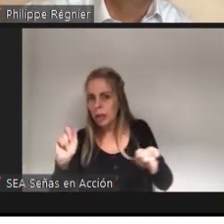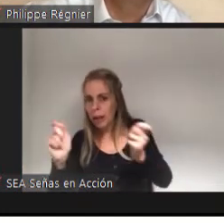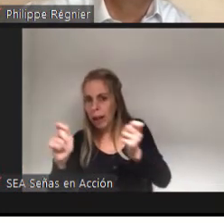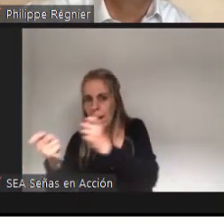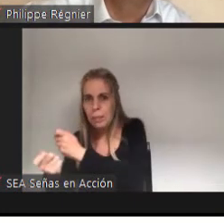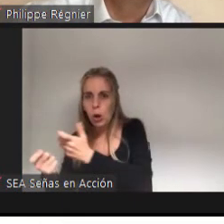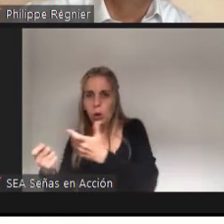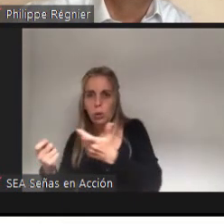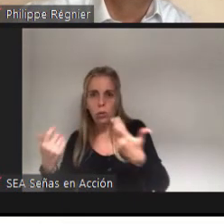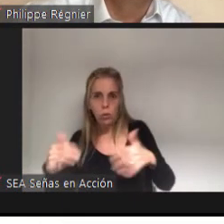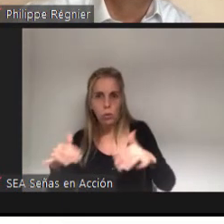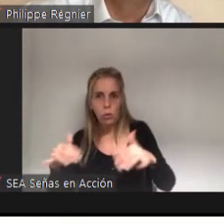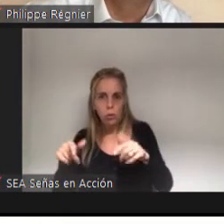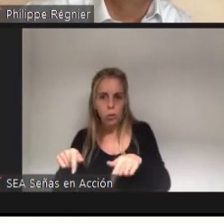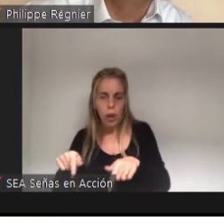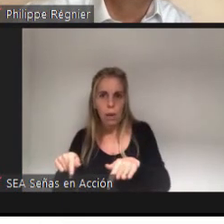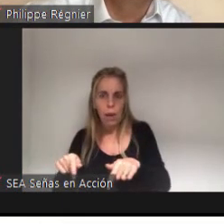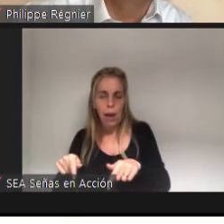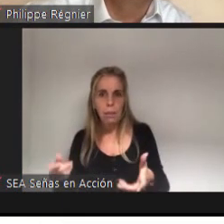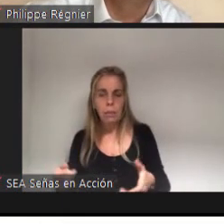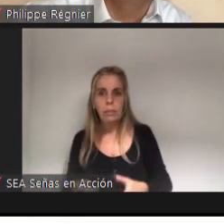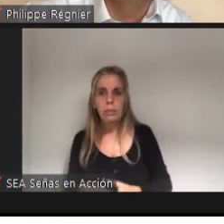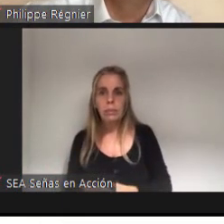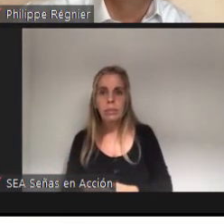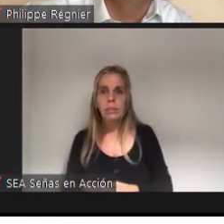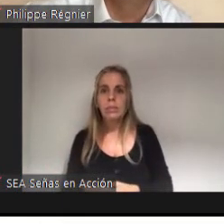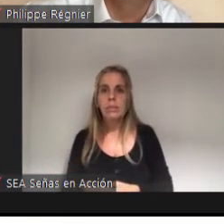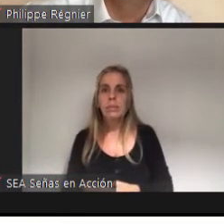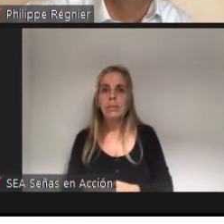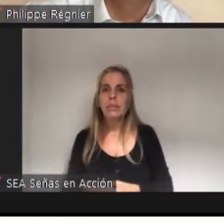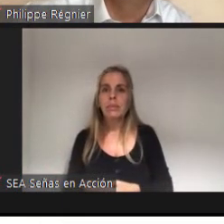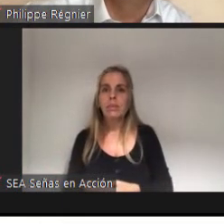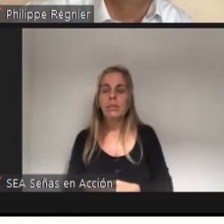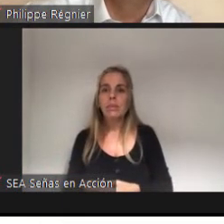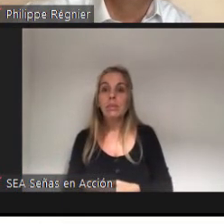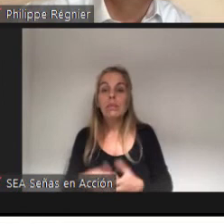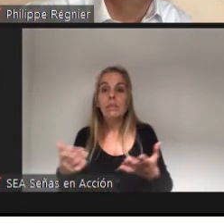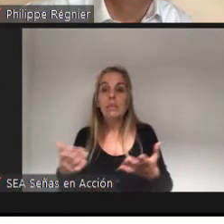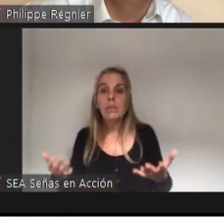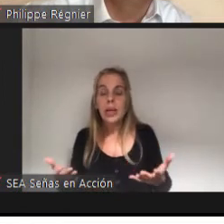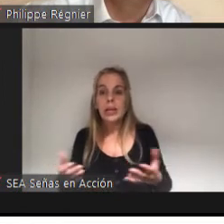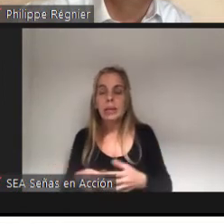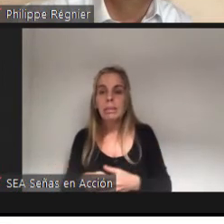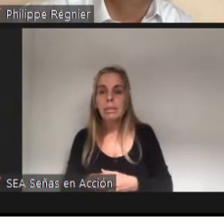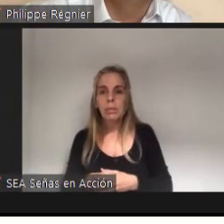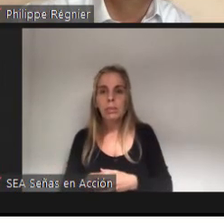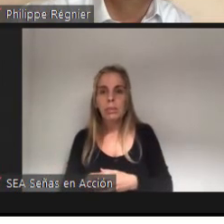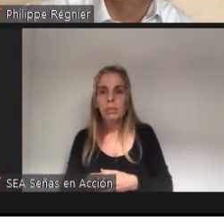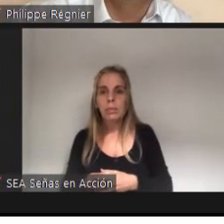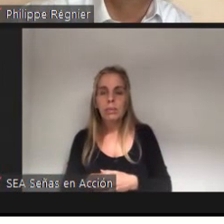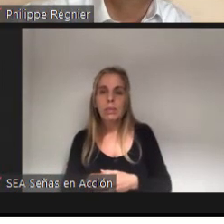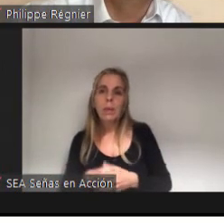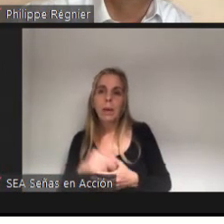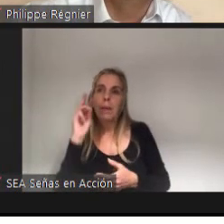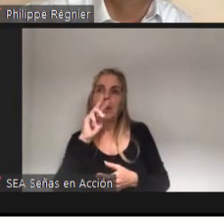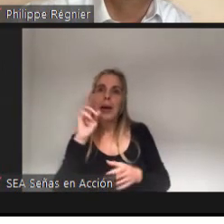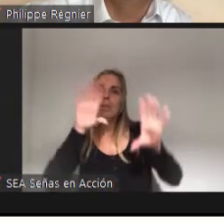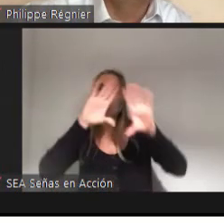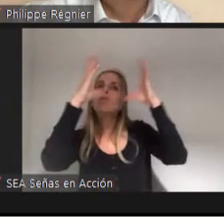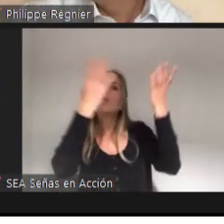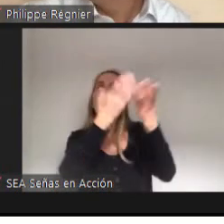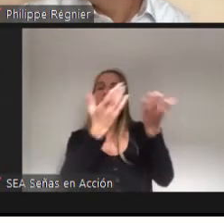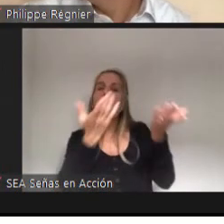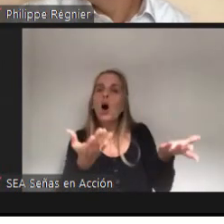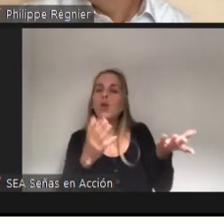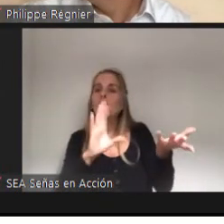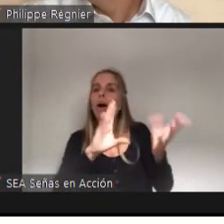of radical events that are happening that are quite major when we no longer perceive the world